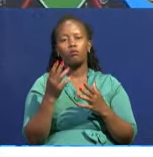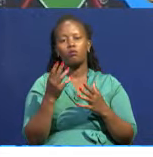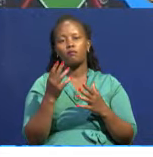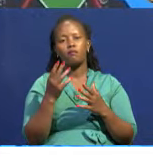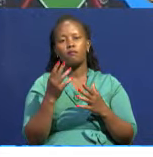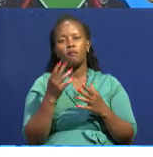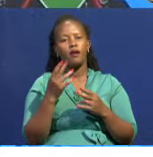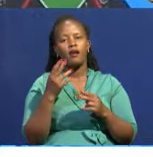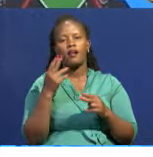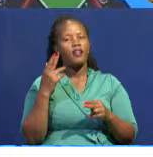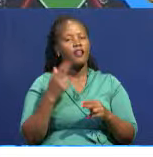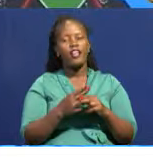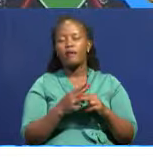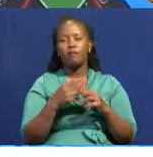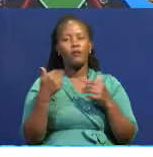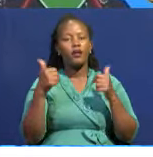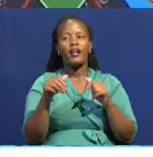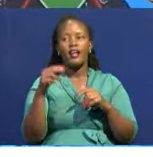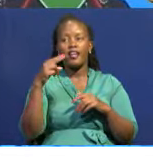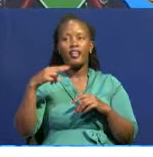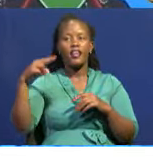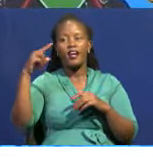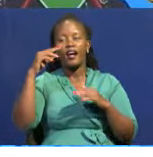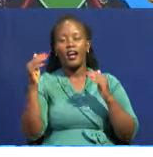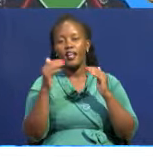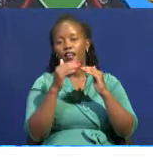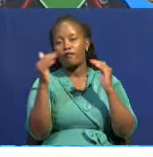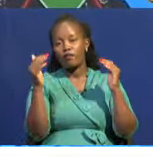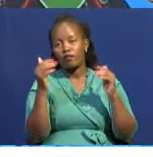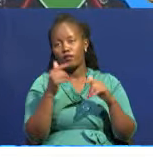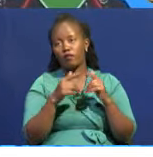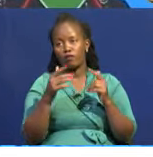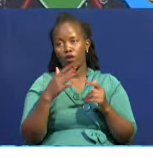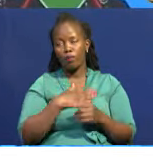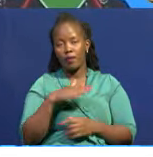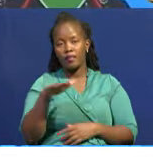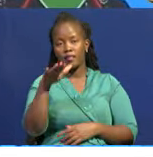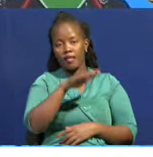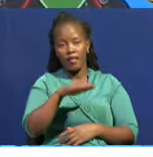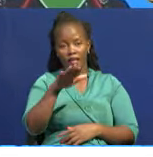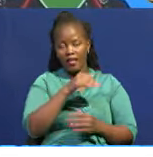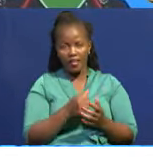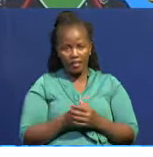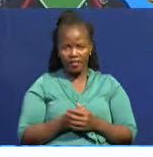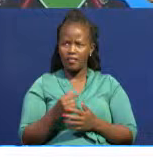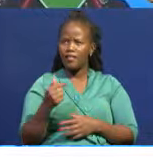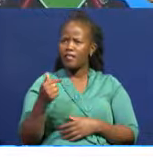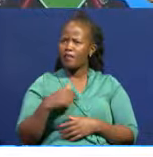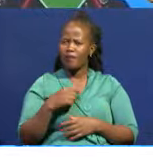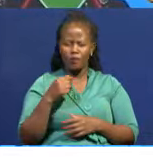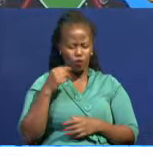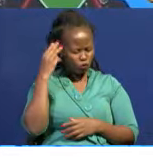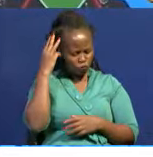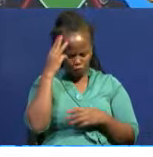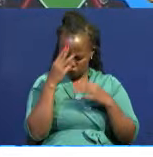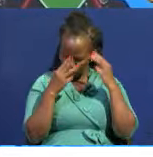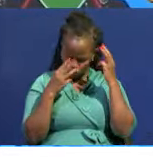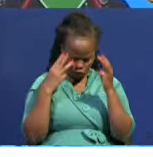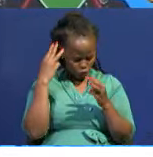a high-level diplomat from my area? I was extremely worried. I was sitting on the